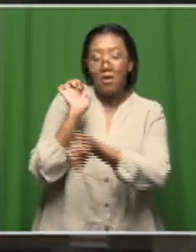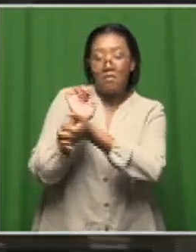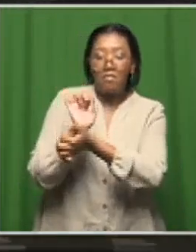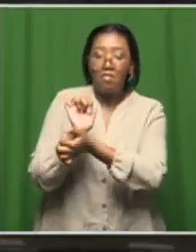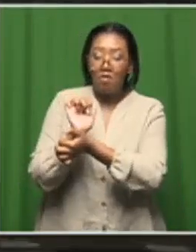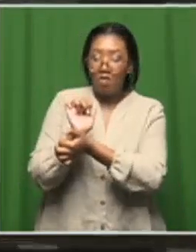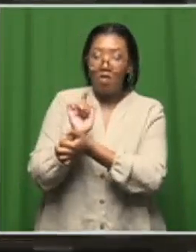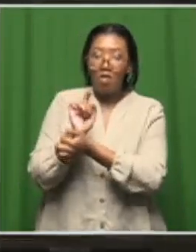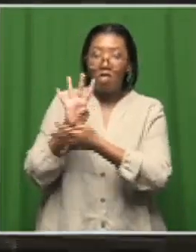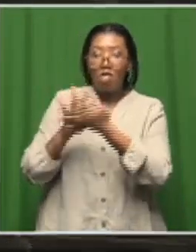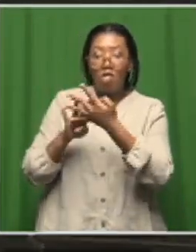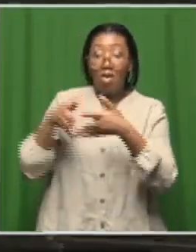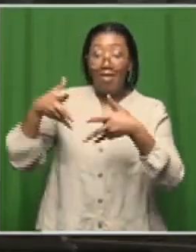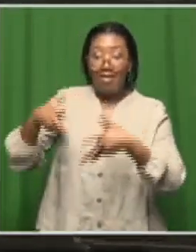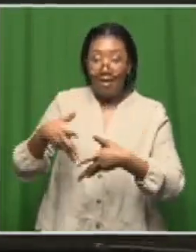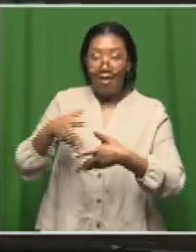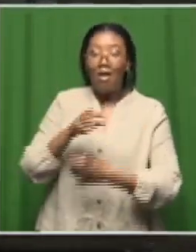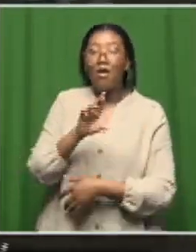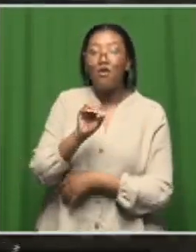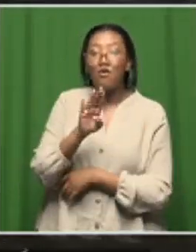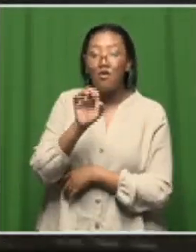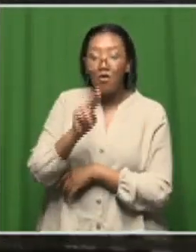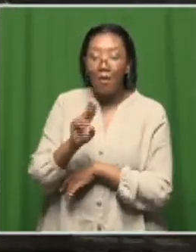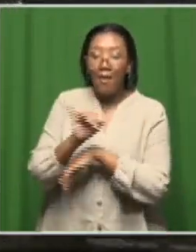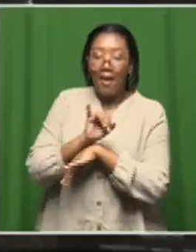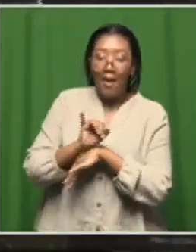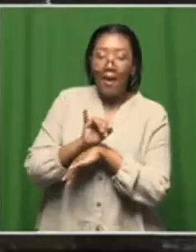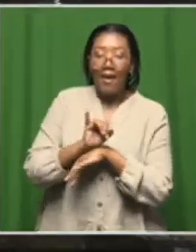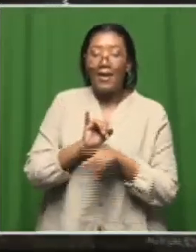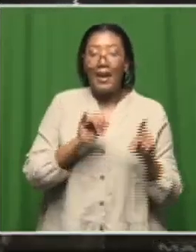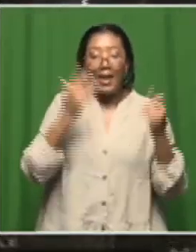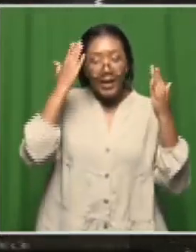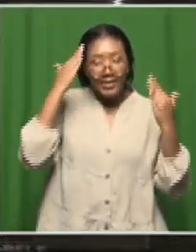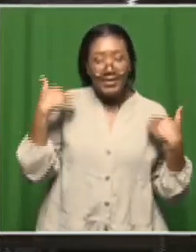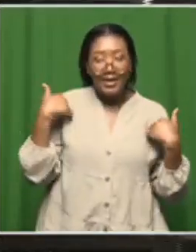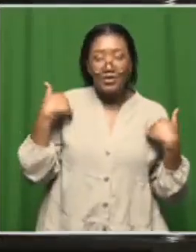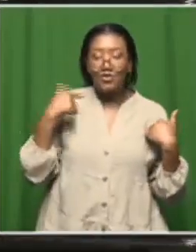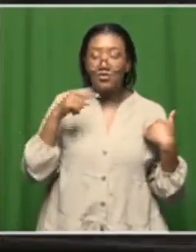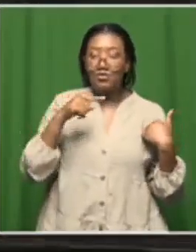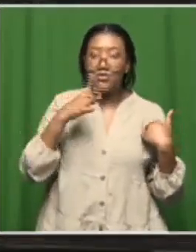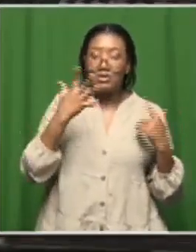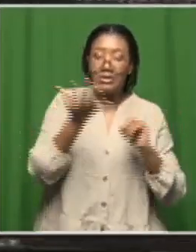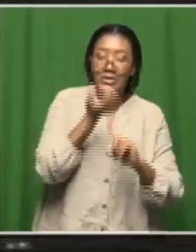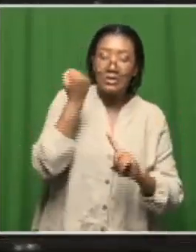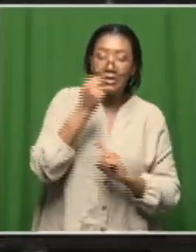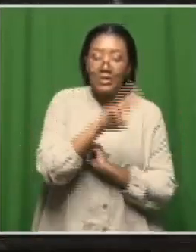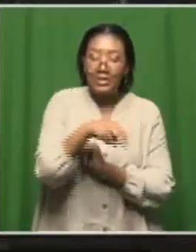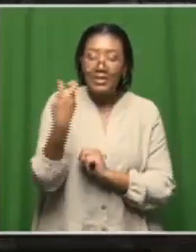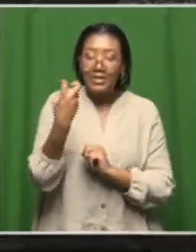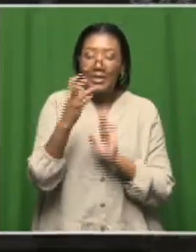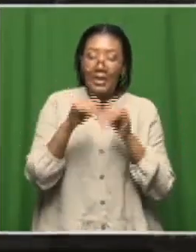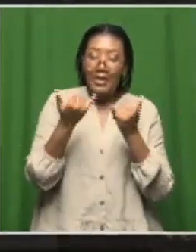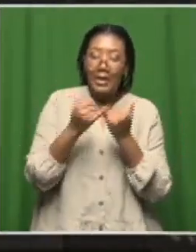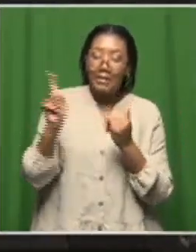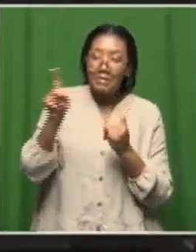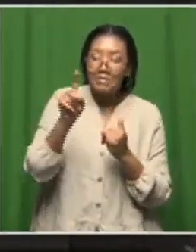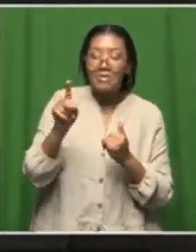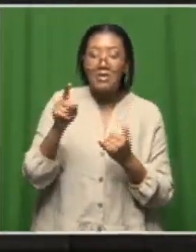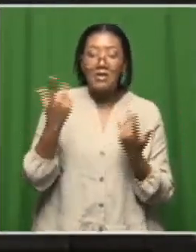of colonialism, you know, the Dutch East India Company, remember 1652, people